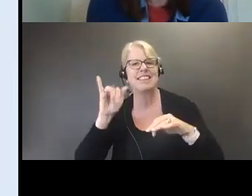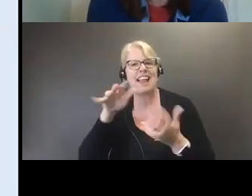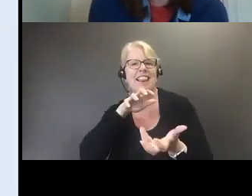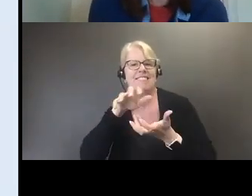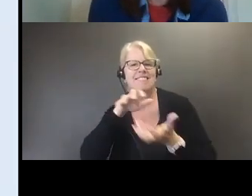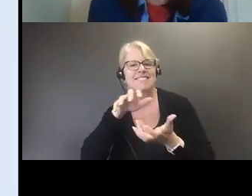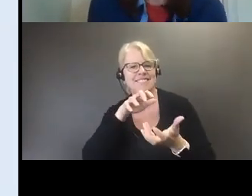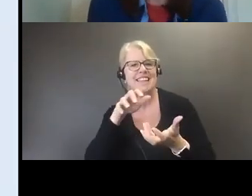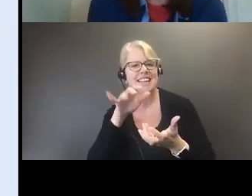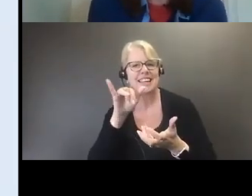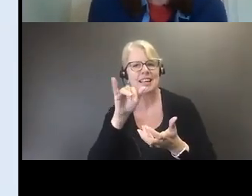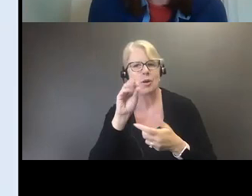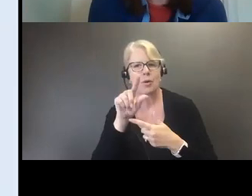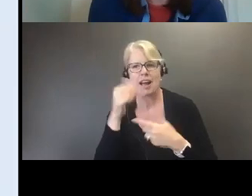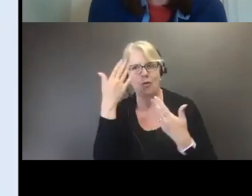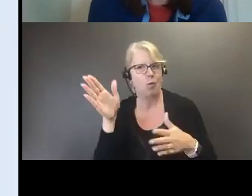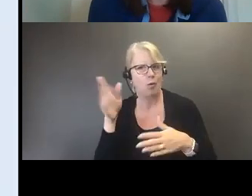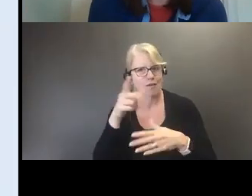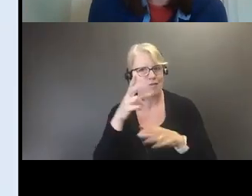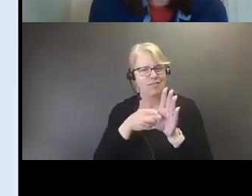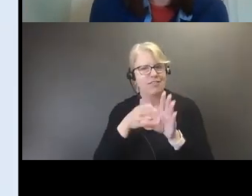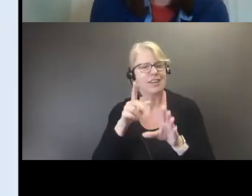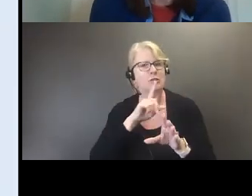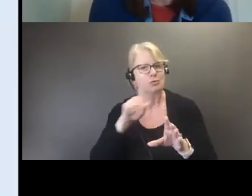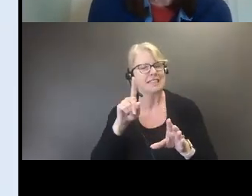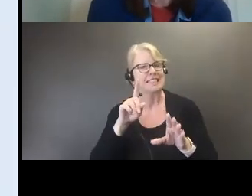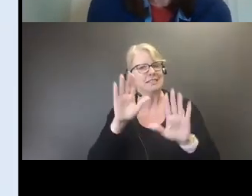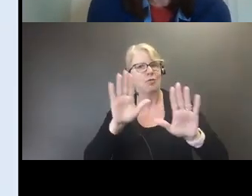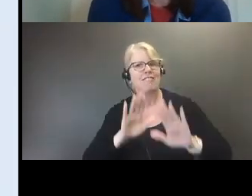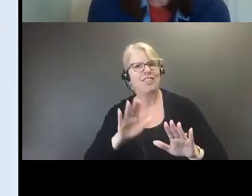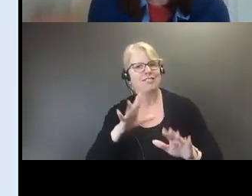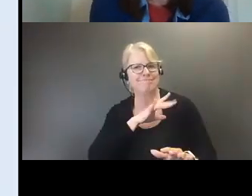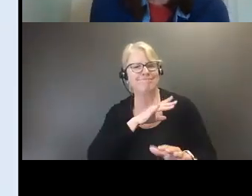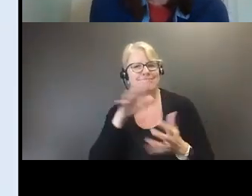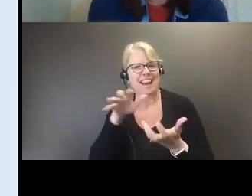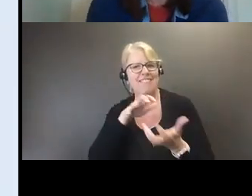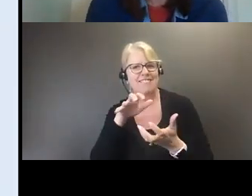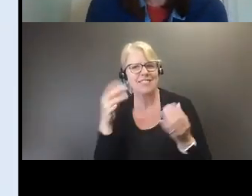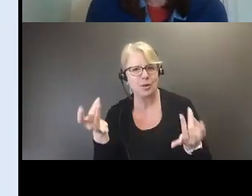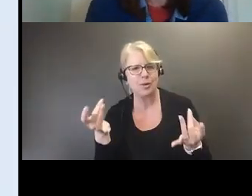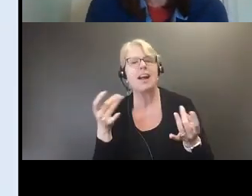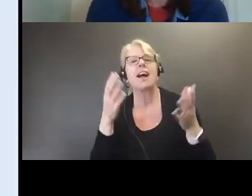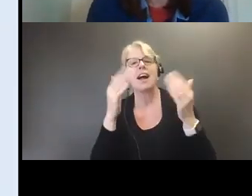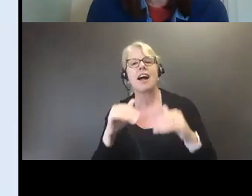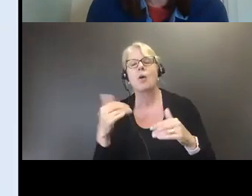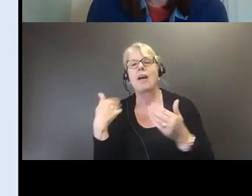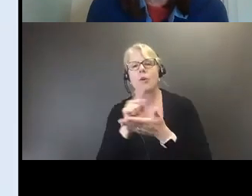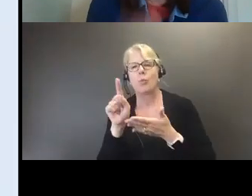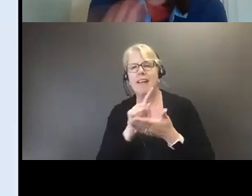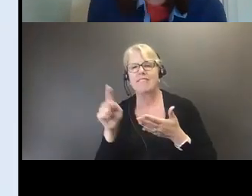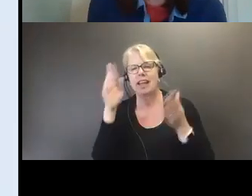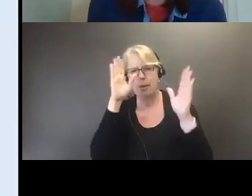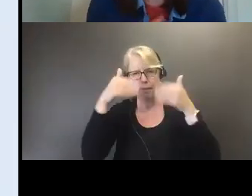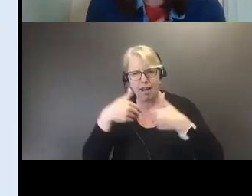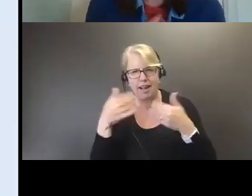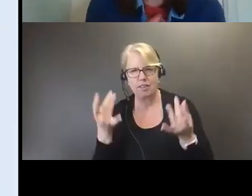is pretty amazing. I don't know if any of you have participated, but laughter yoga is a great thing. We do a weekly mindfulness practice on the phone. We had a